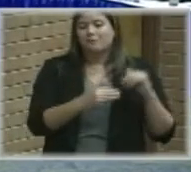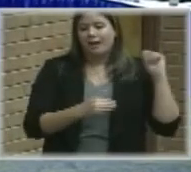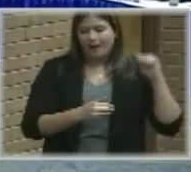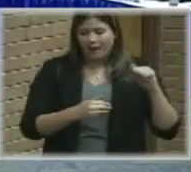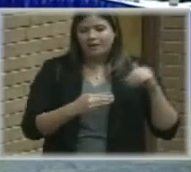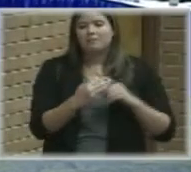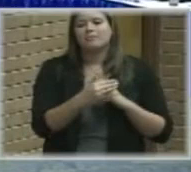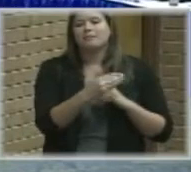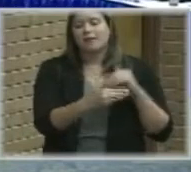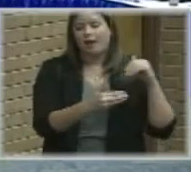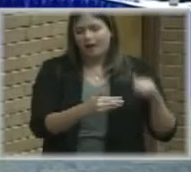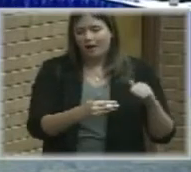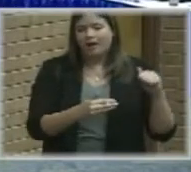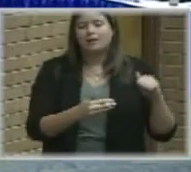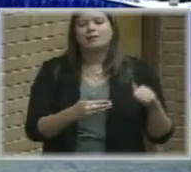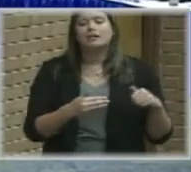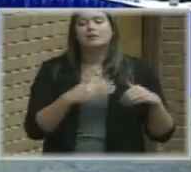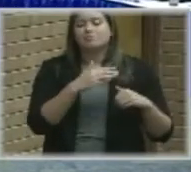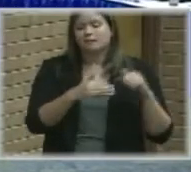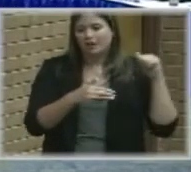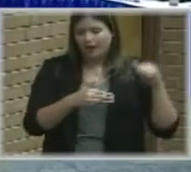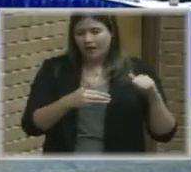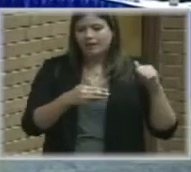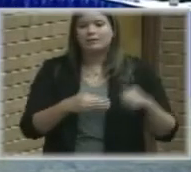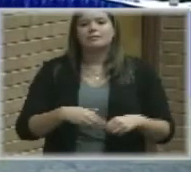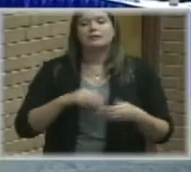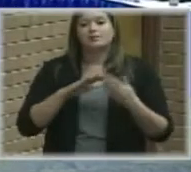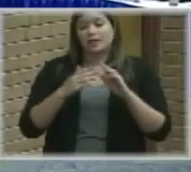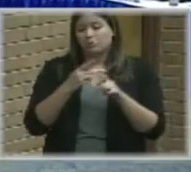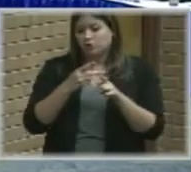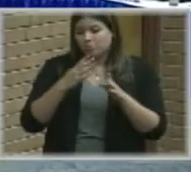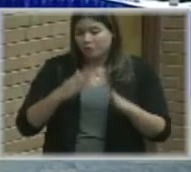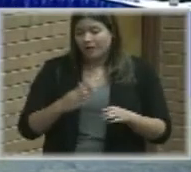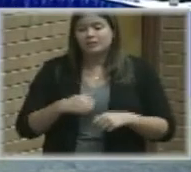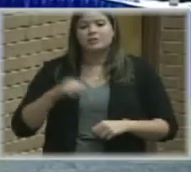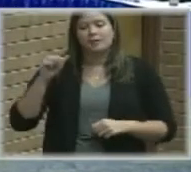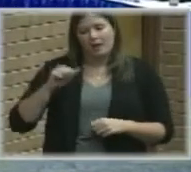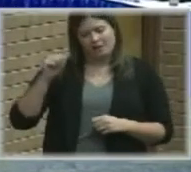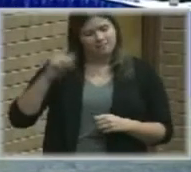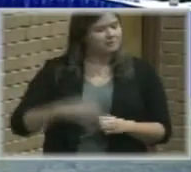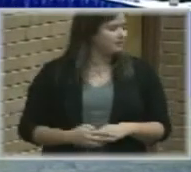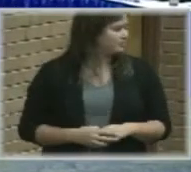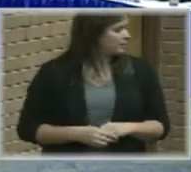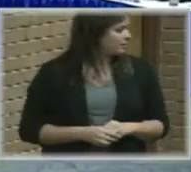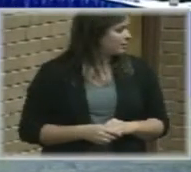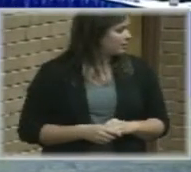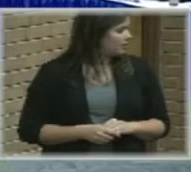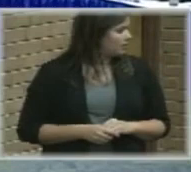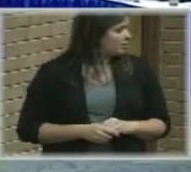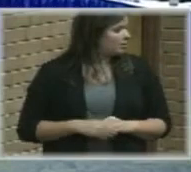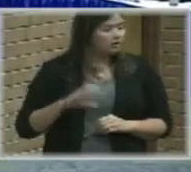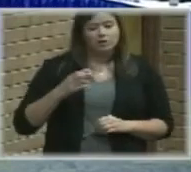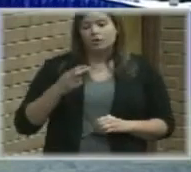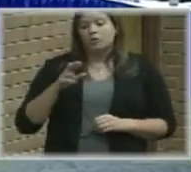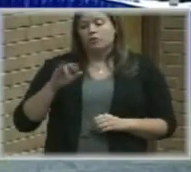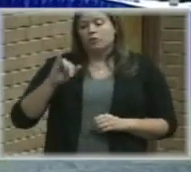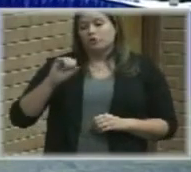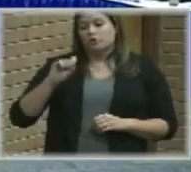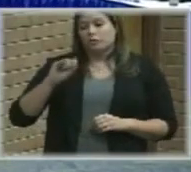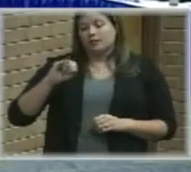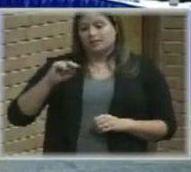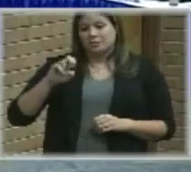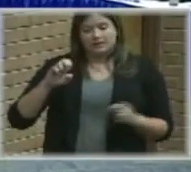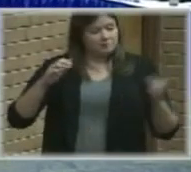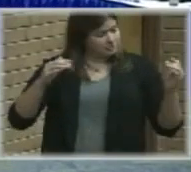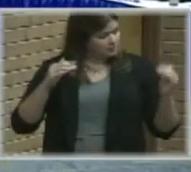Aye. Councilmember Wilt? Aye. Councilmember Corrado? Aye. Supervisor Manley? Aye. Christine. The